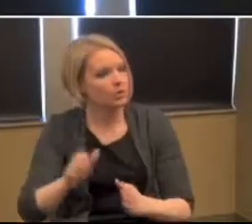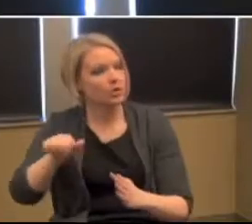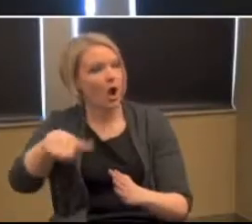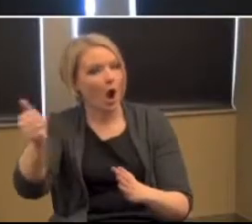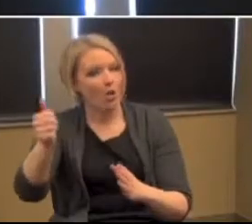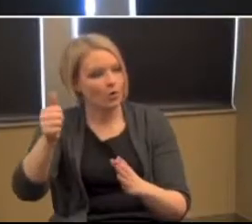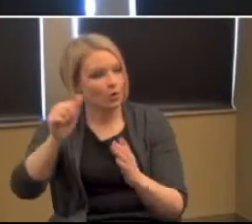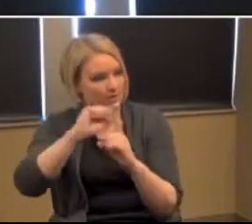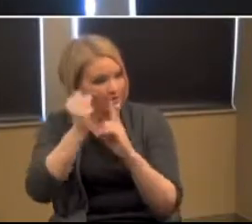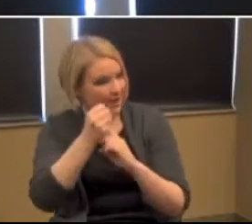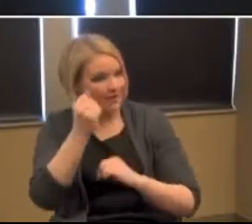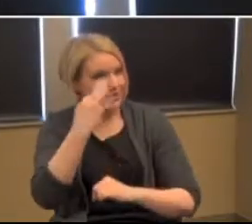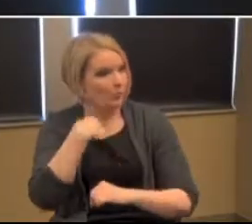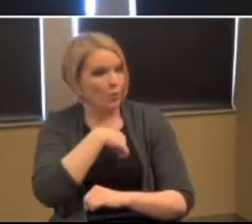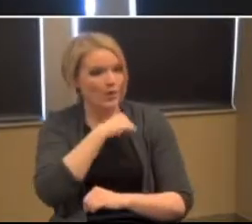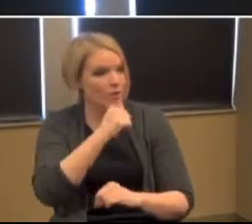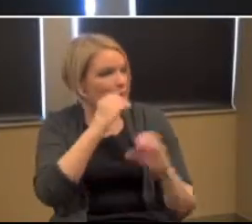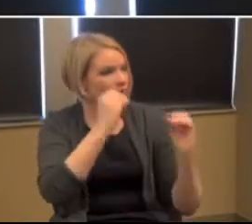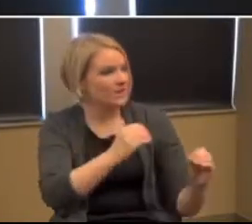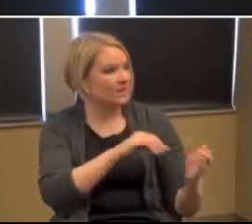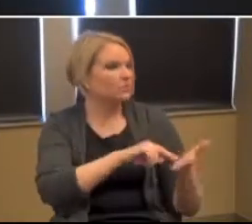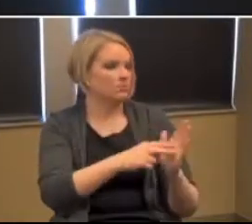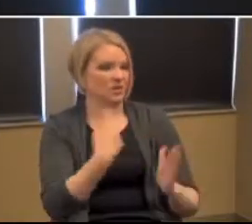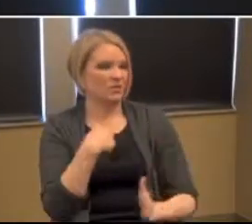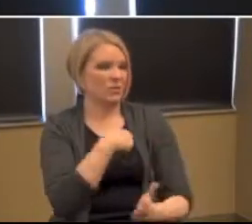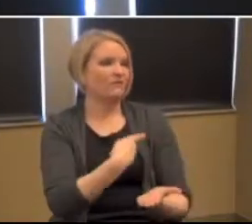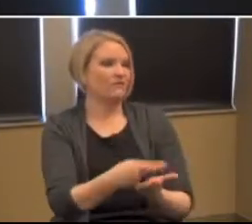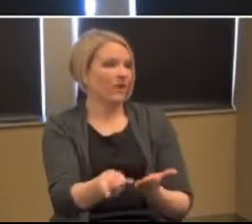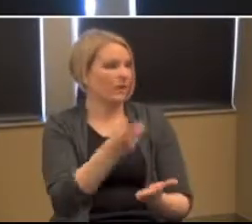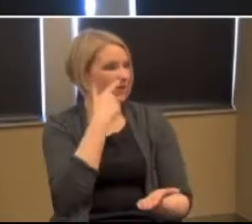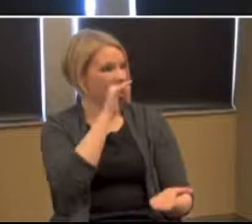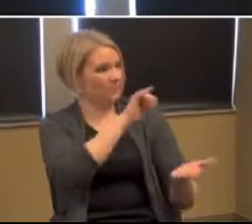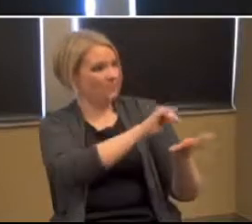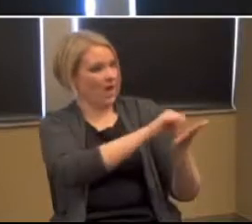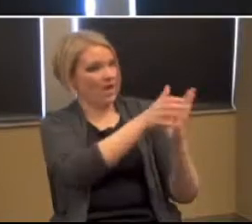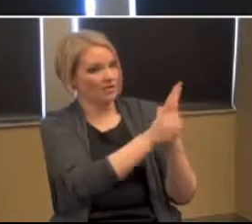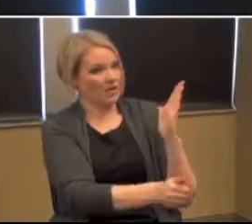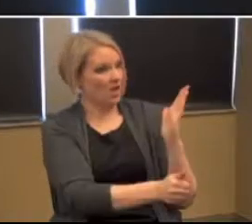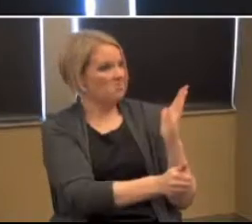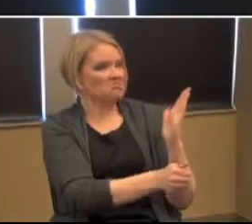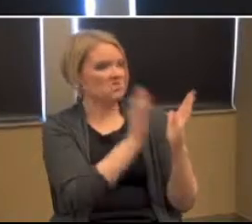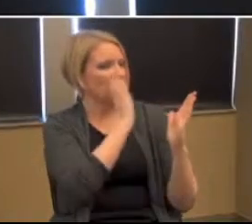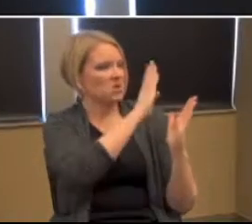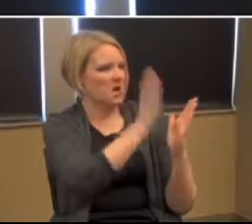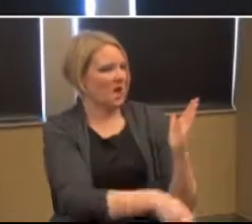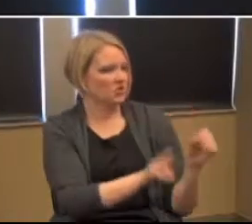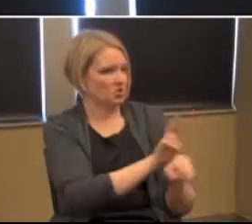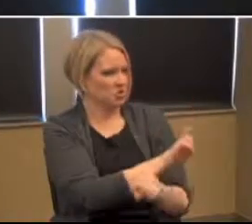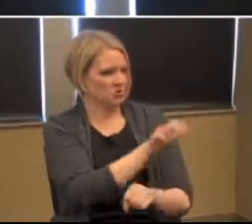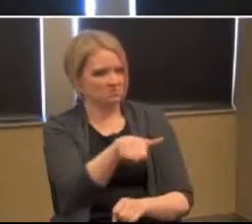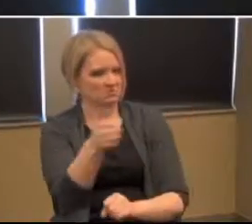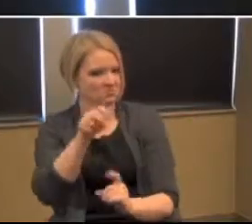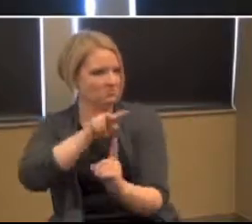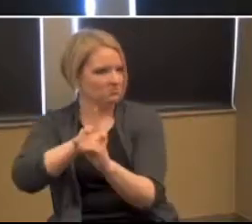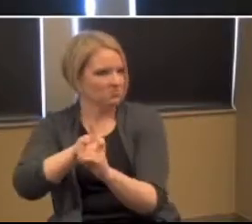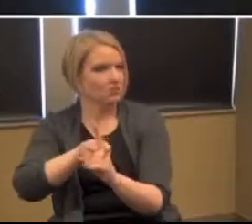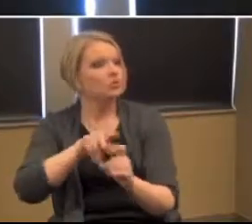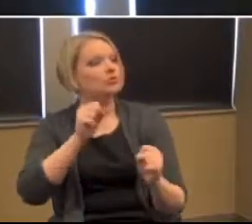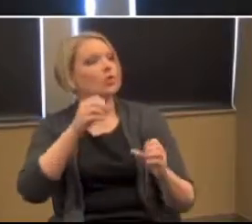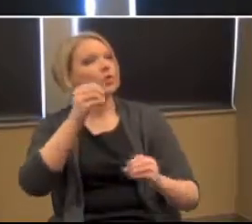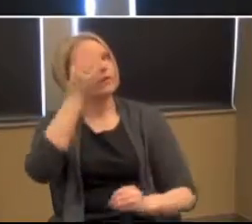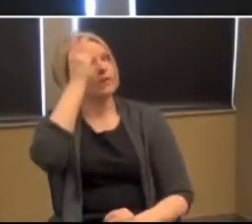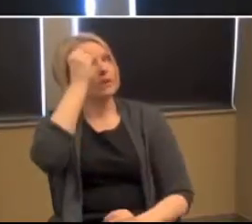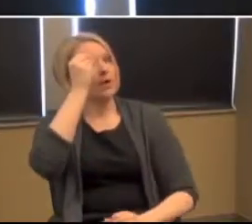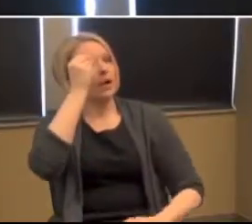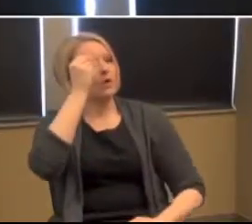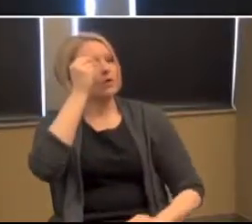don't teach that, we failed, because that skill is not going to be used. So when we think about what it is that we're teaching,